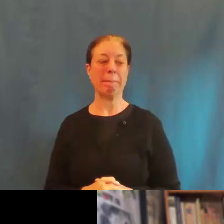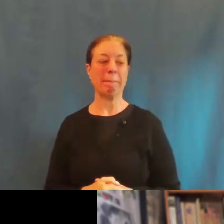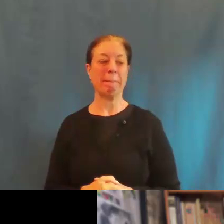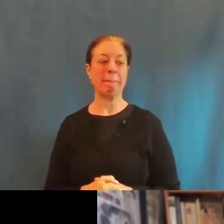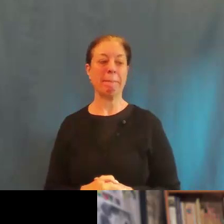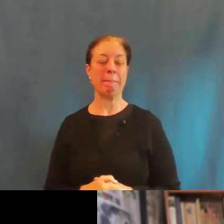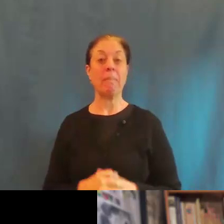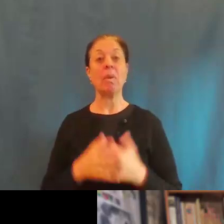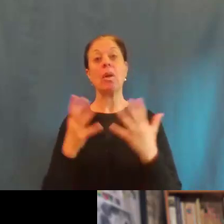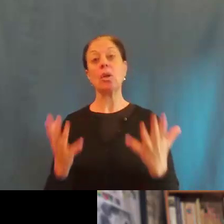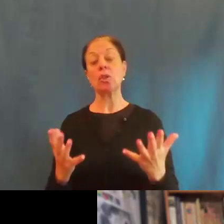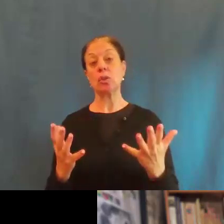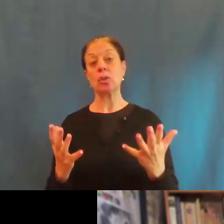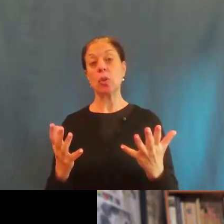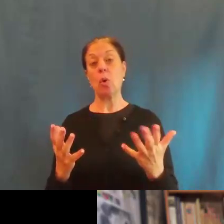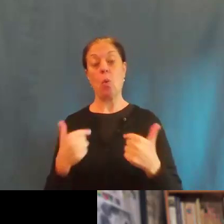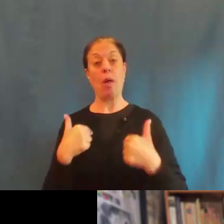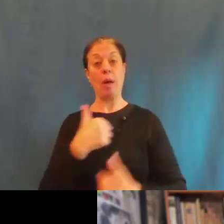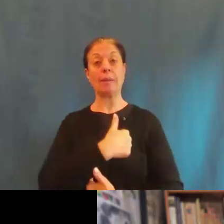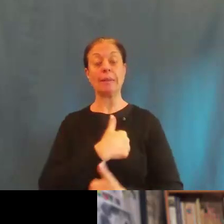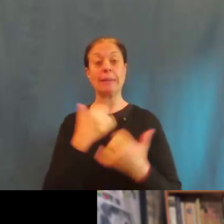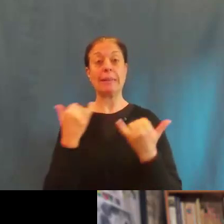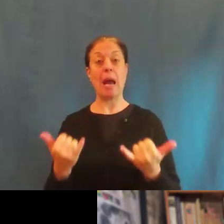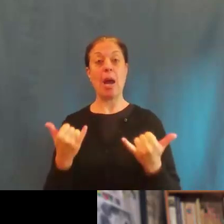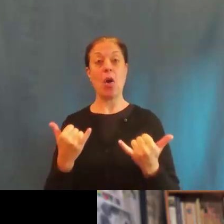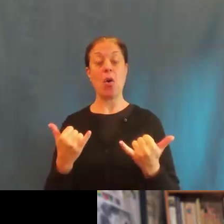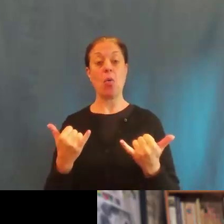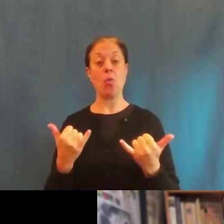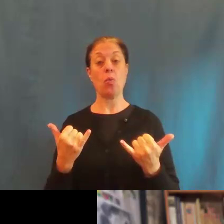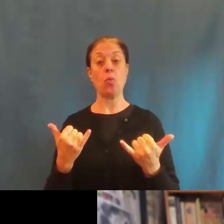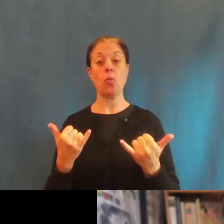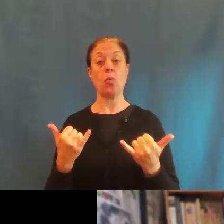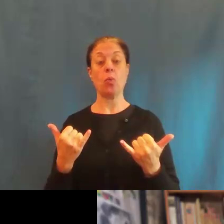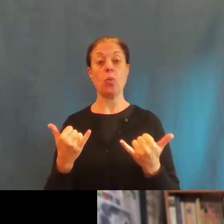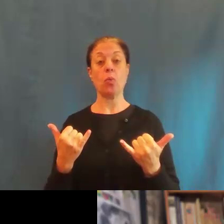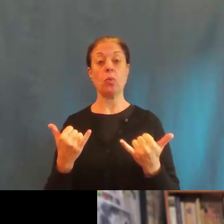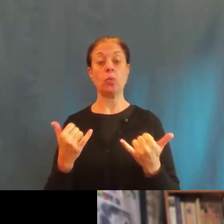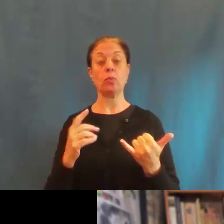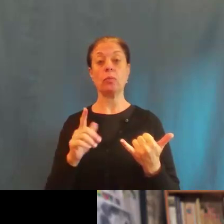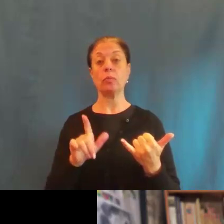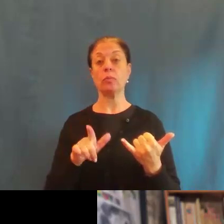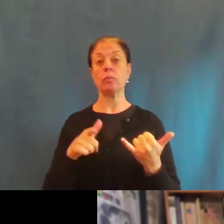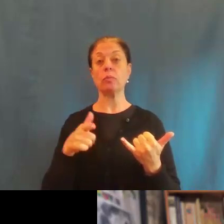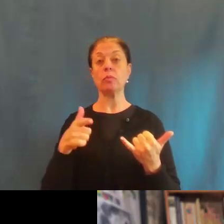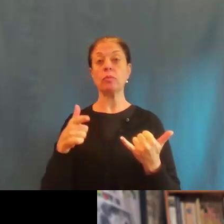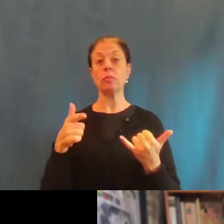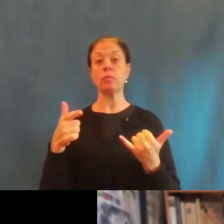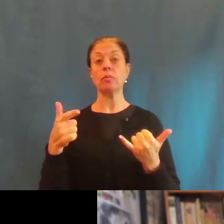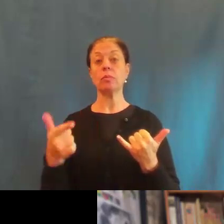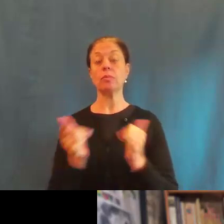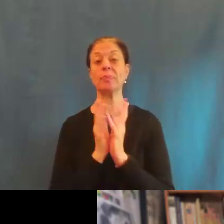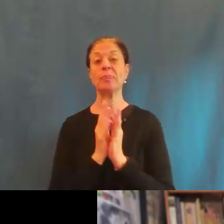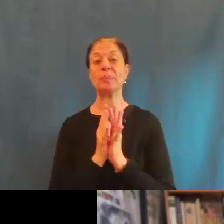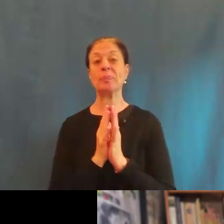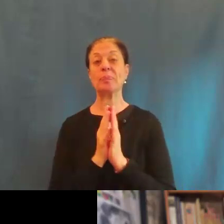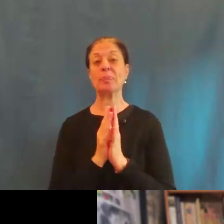Um, so let us now turn to, let me